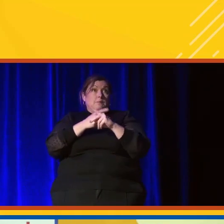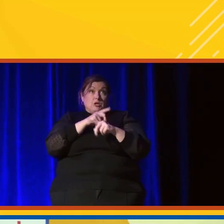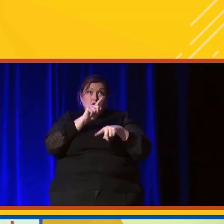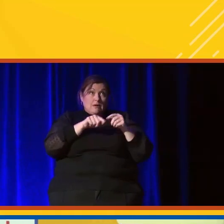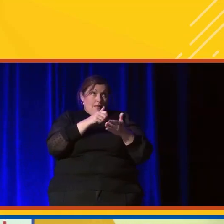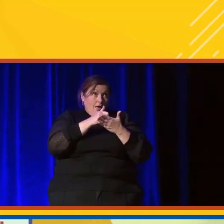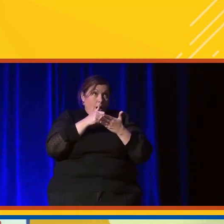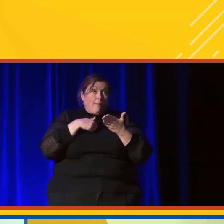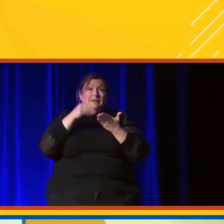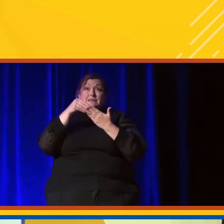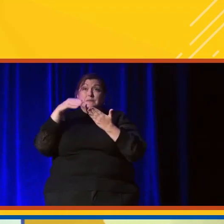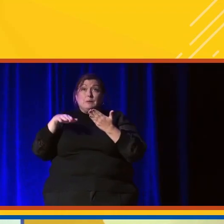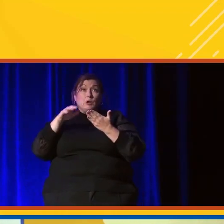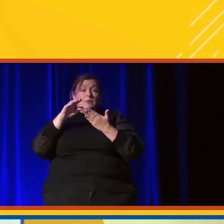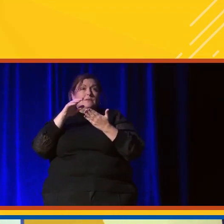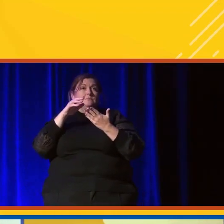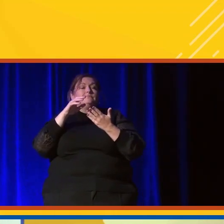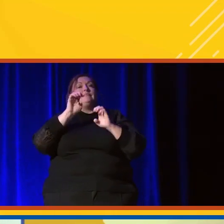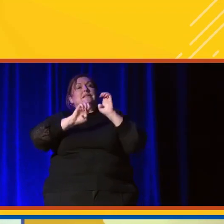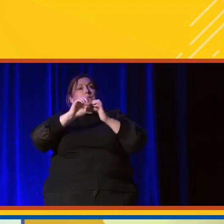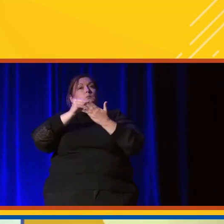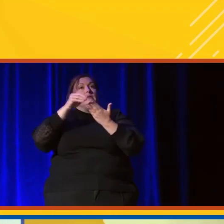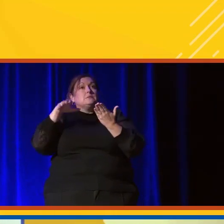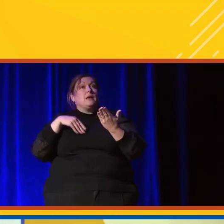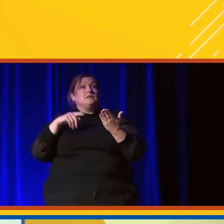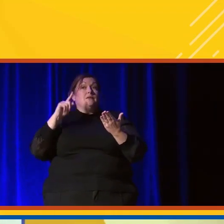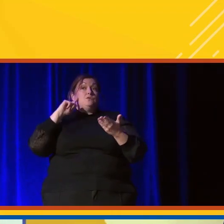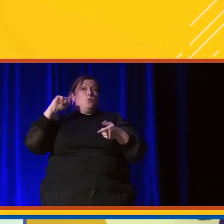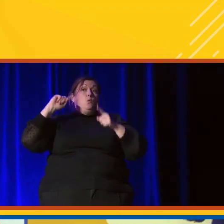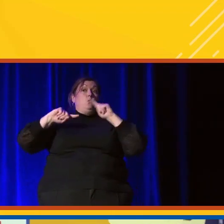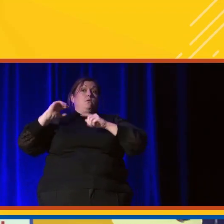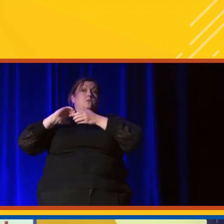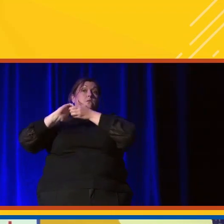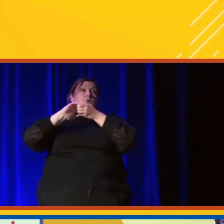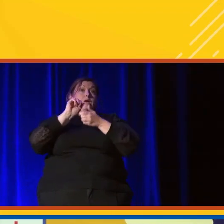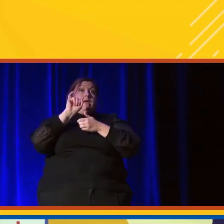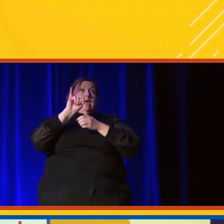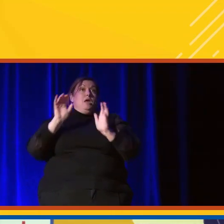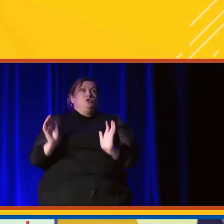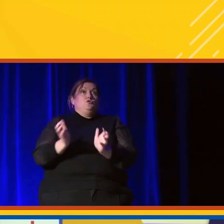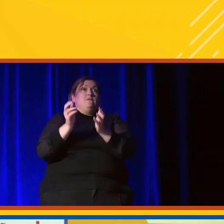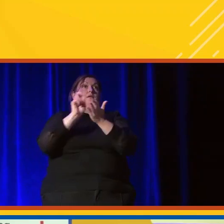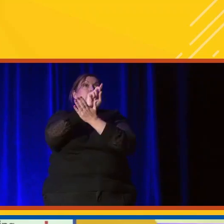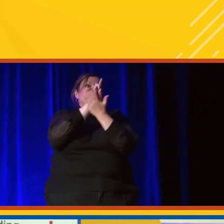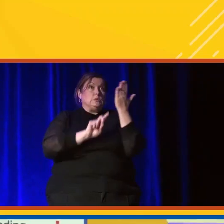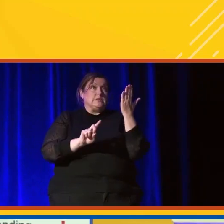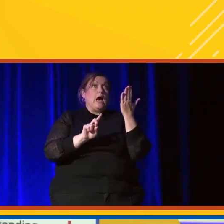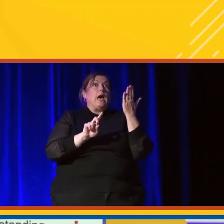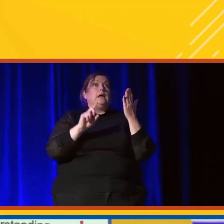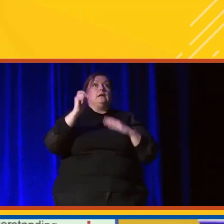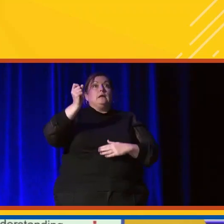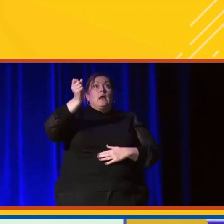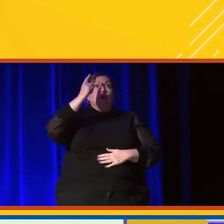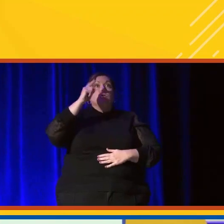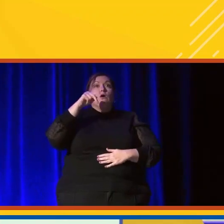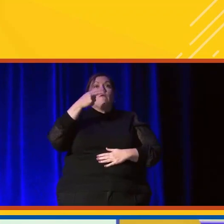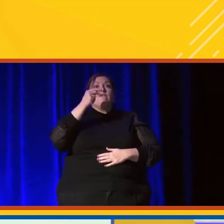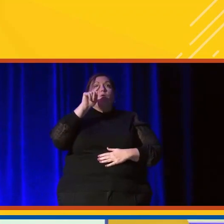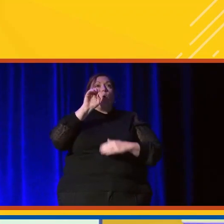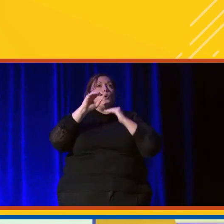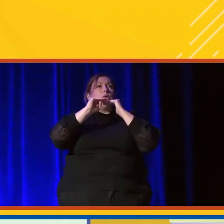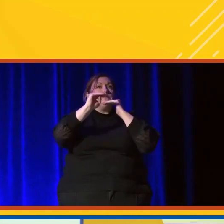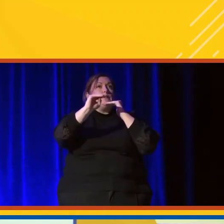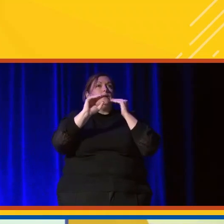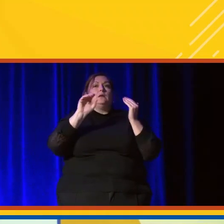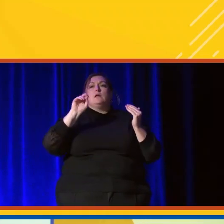expensive. So we're going to do a close-knit collaboration that's AI-driven to try to both design and understand photostability in